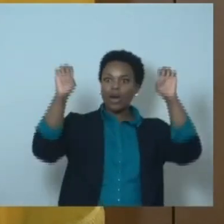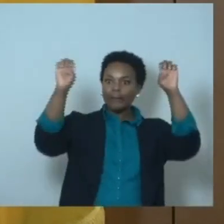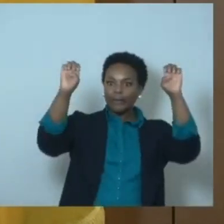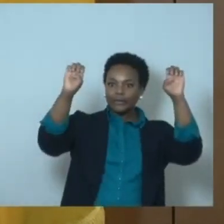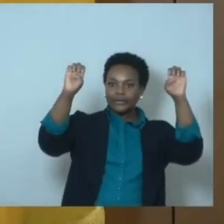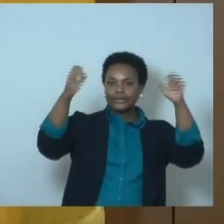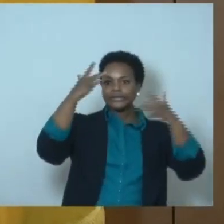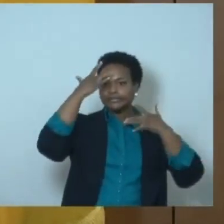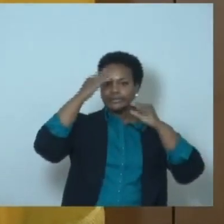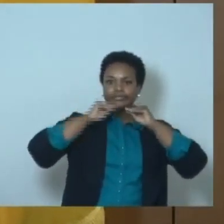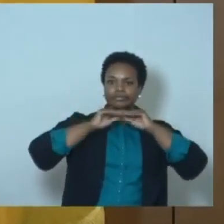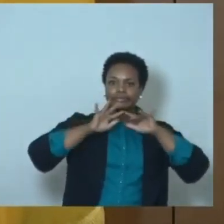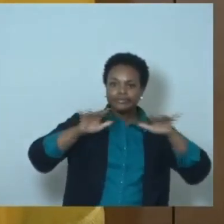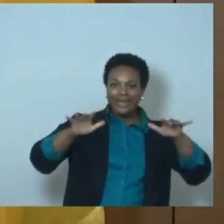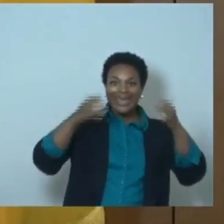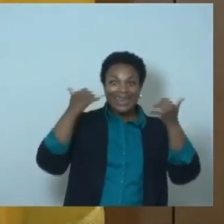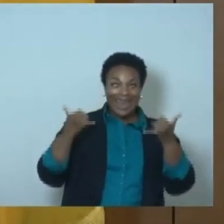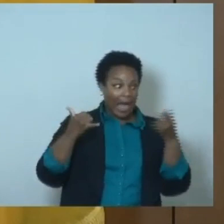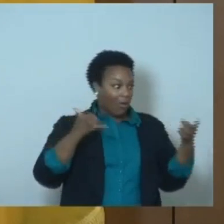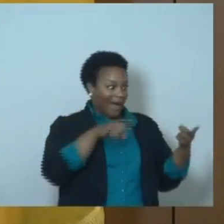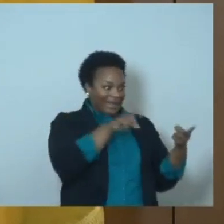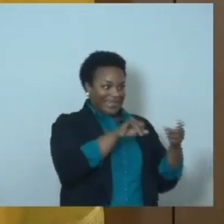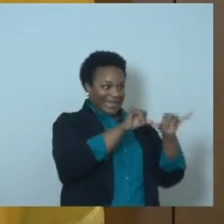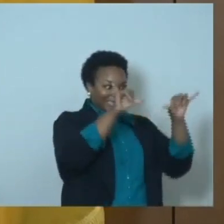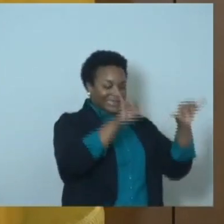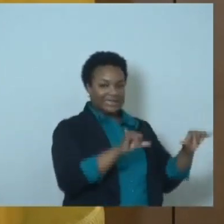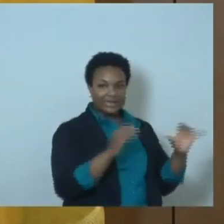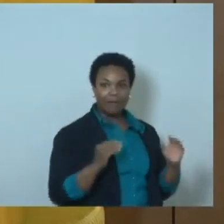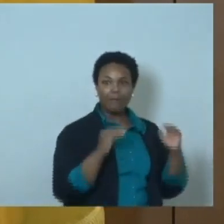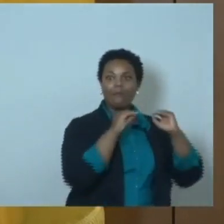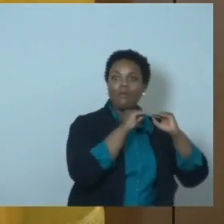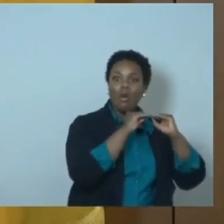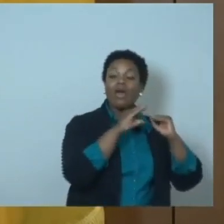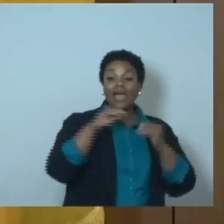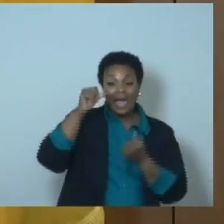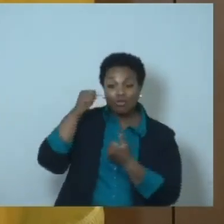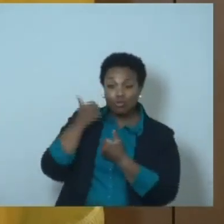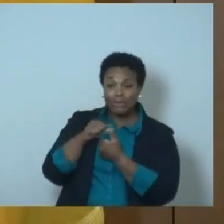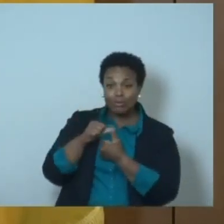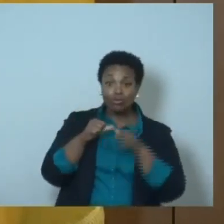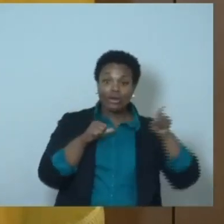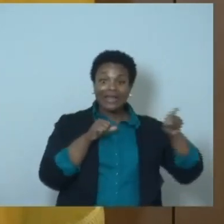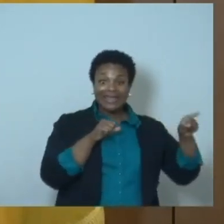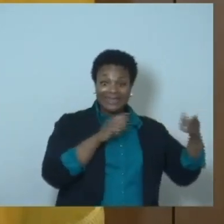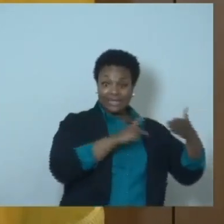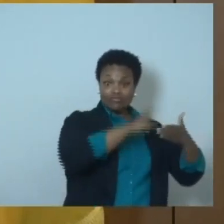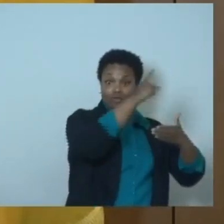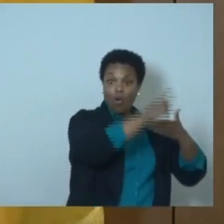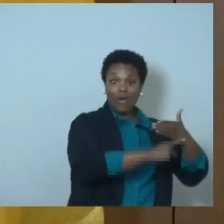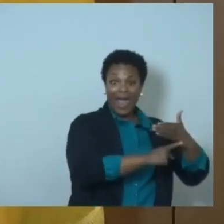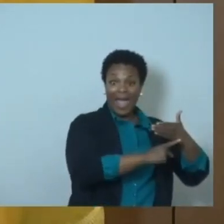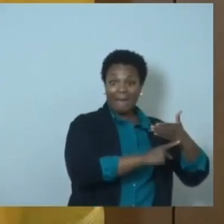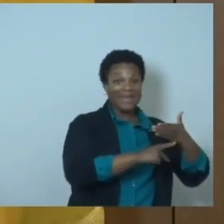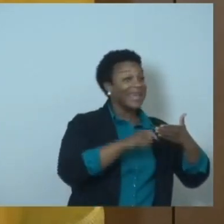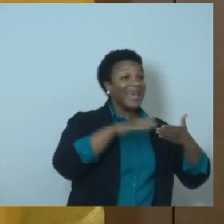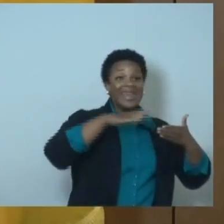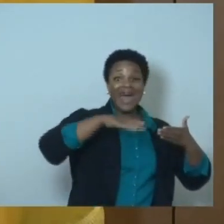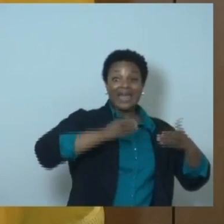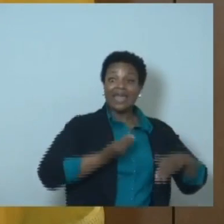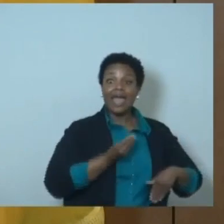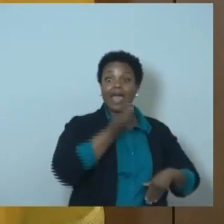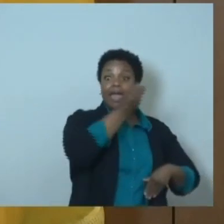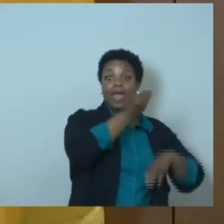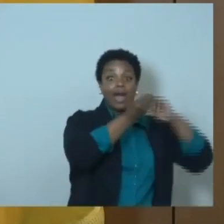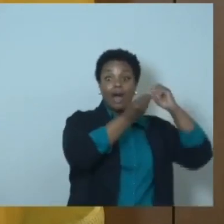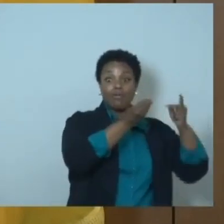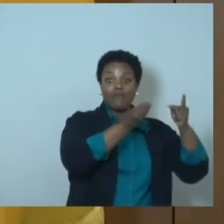the probation and parole package that we agreed to didn't get over the finish line and upstairs, so that we've got